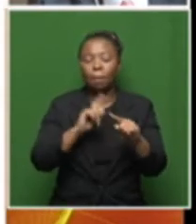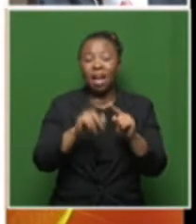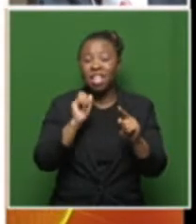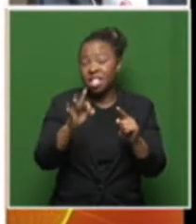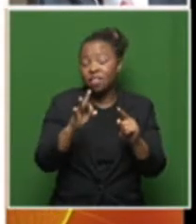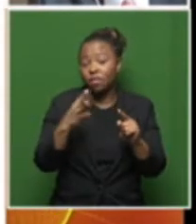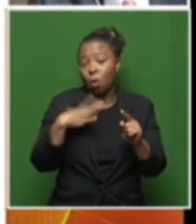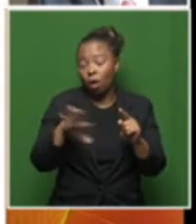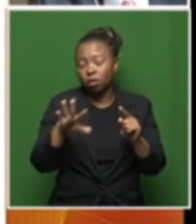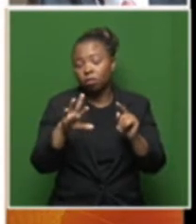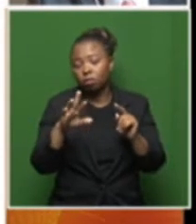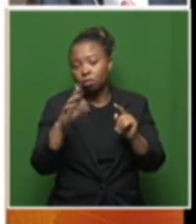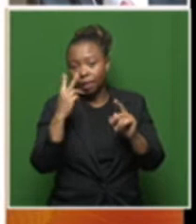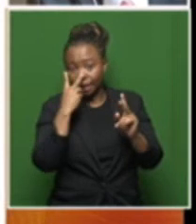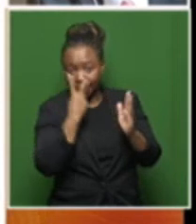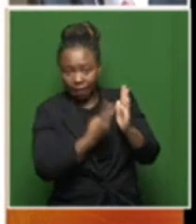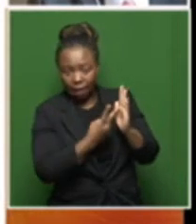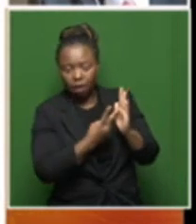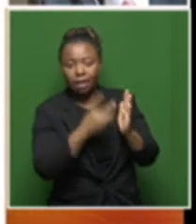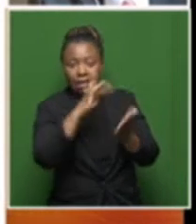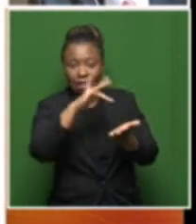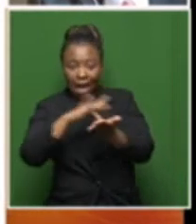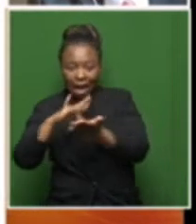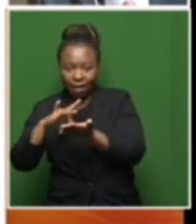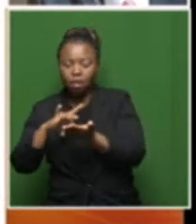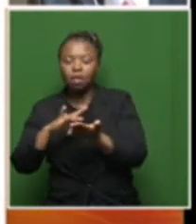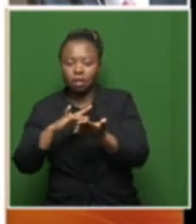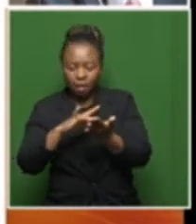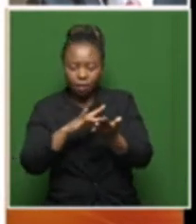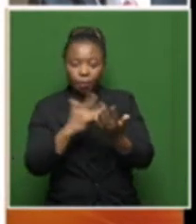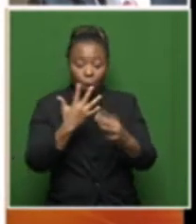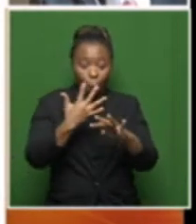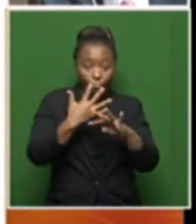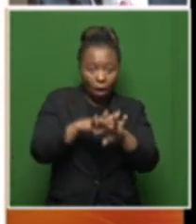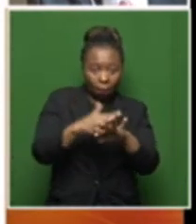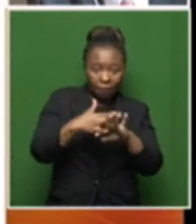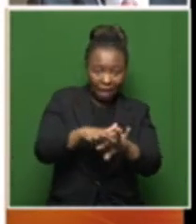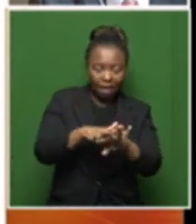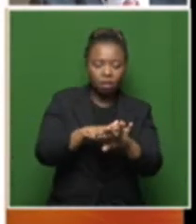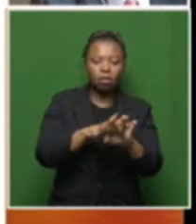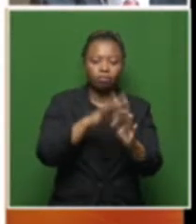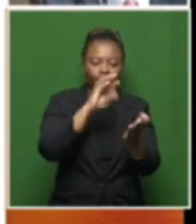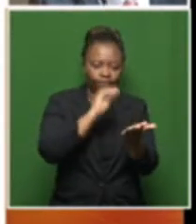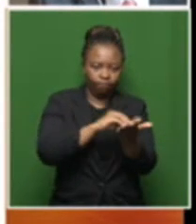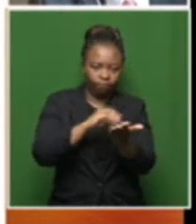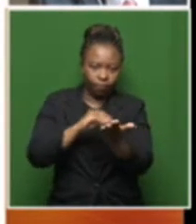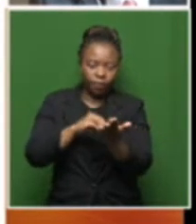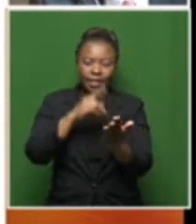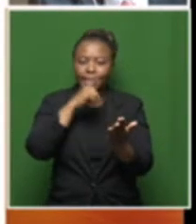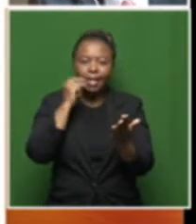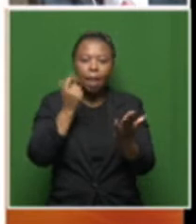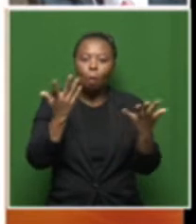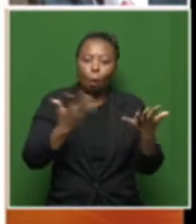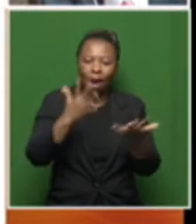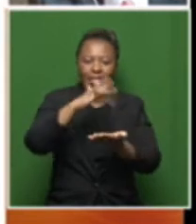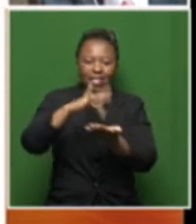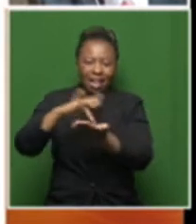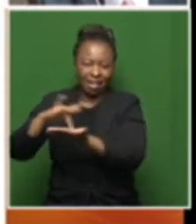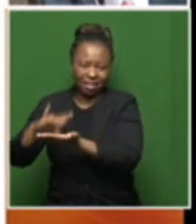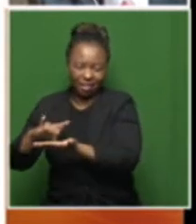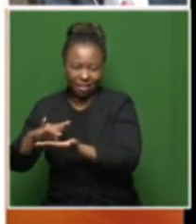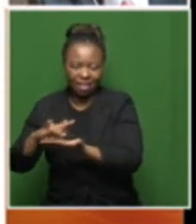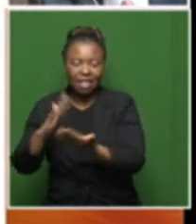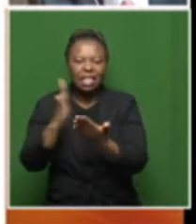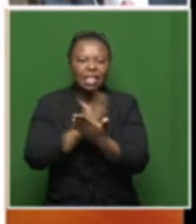to report, these sites are listed on the website. They're changing every day. And some sites actually